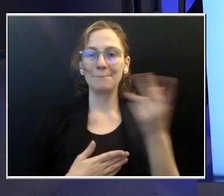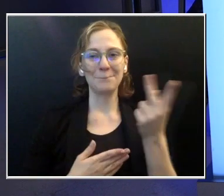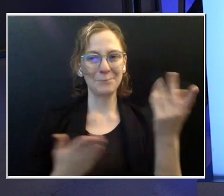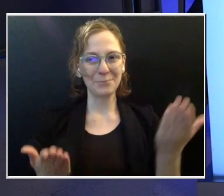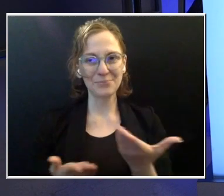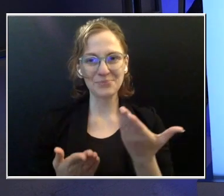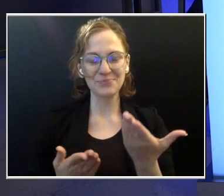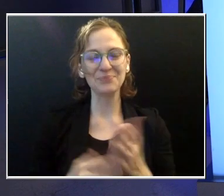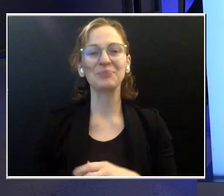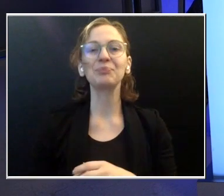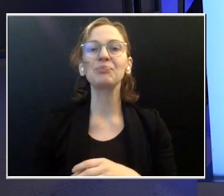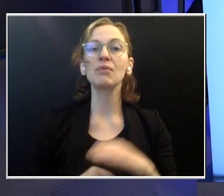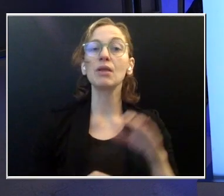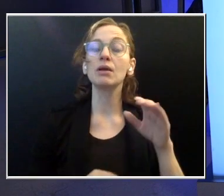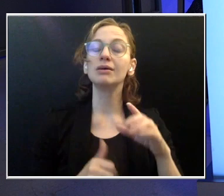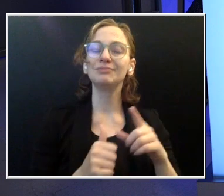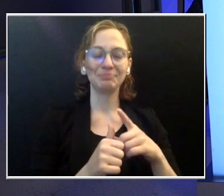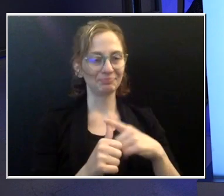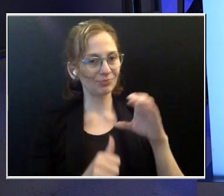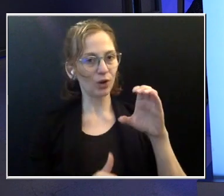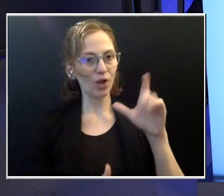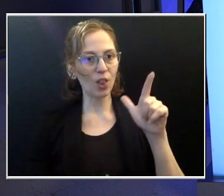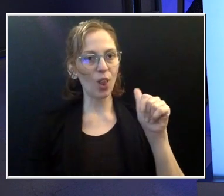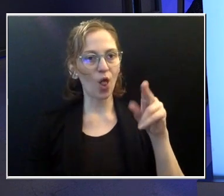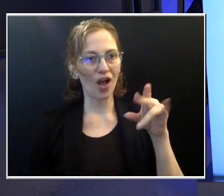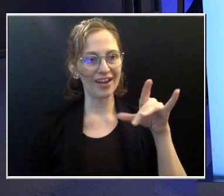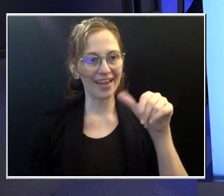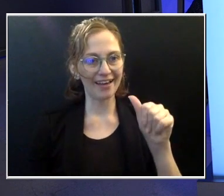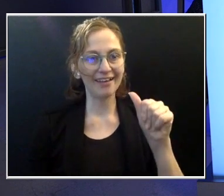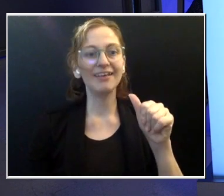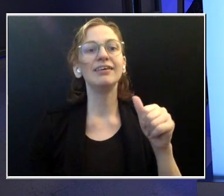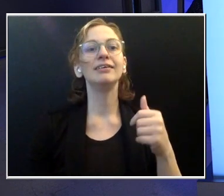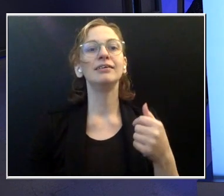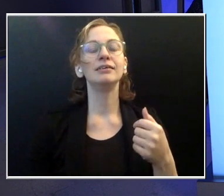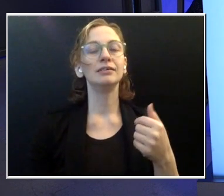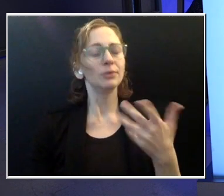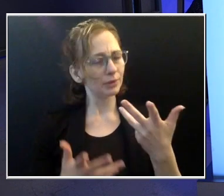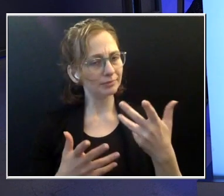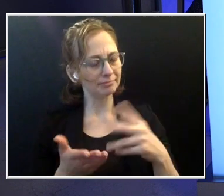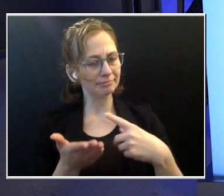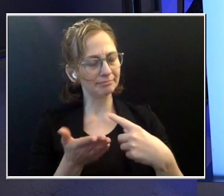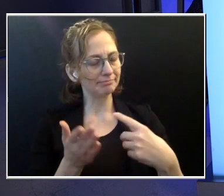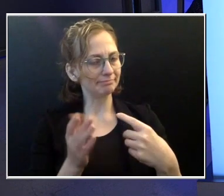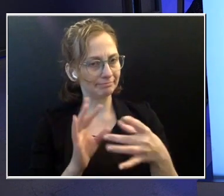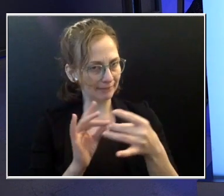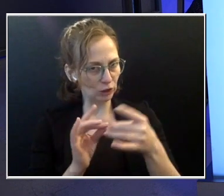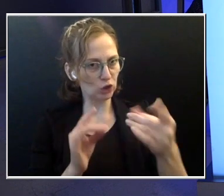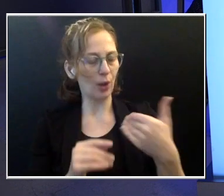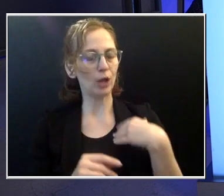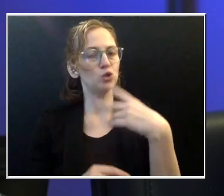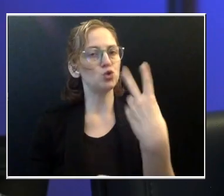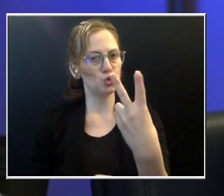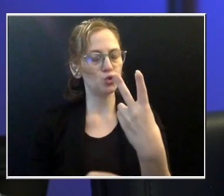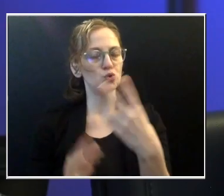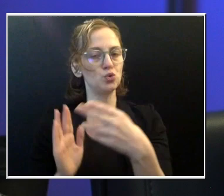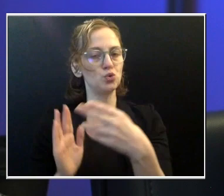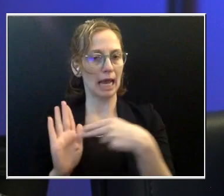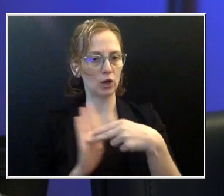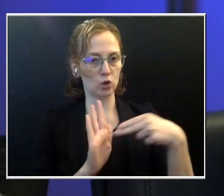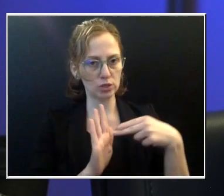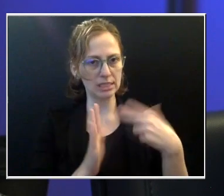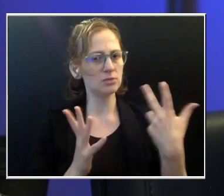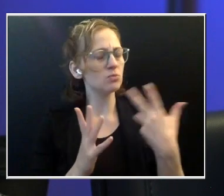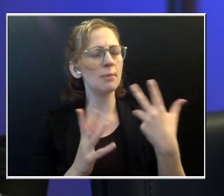mentioned 2 different diagnoses. Tell us about the first one that happened back in 2014. The first one, I was really